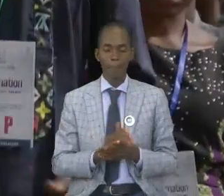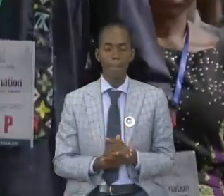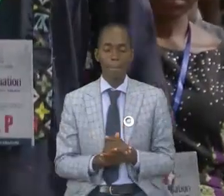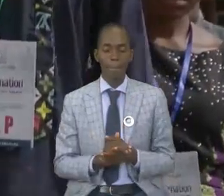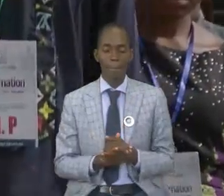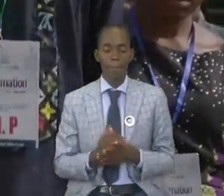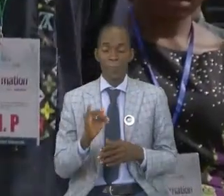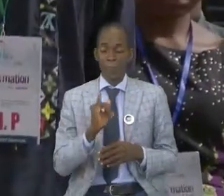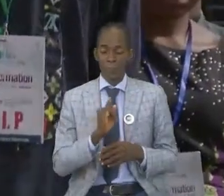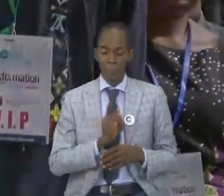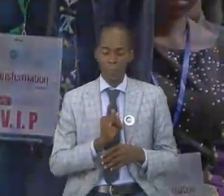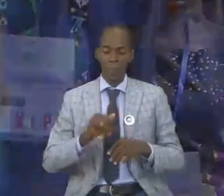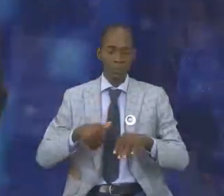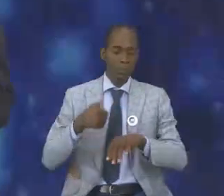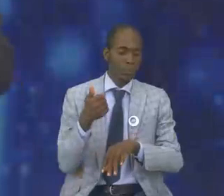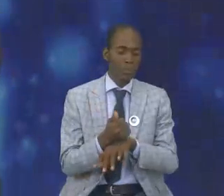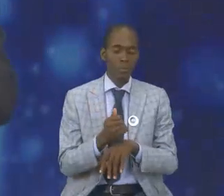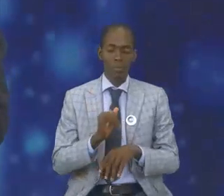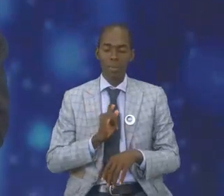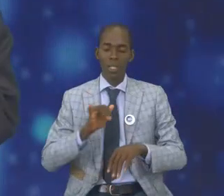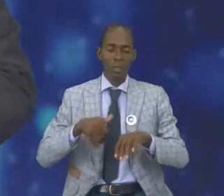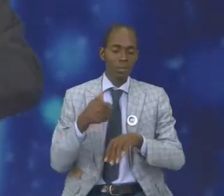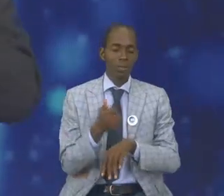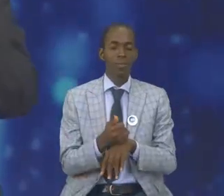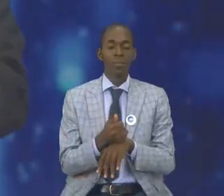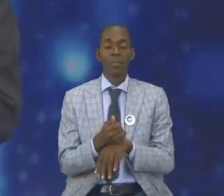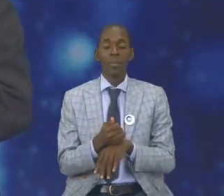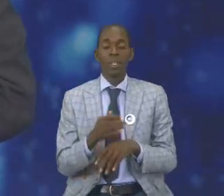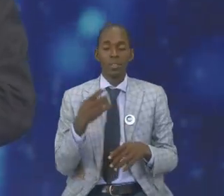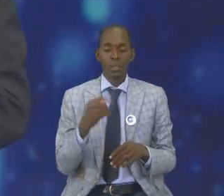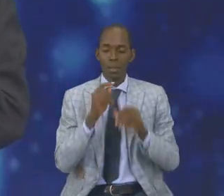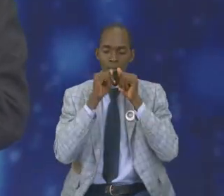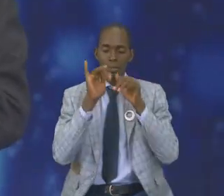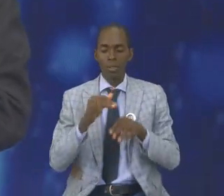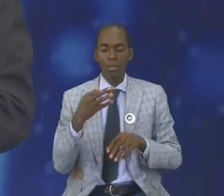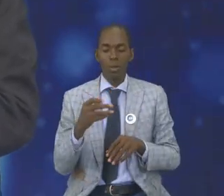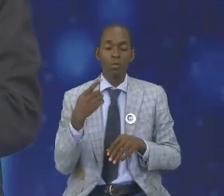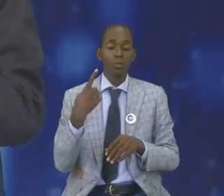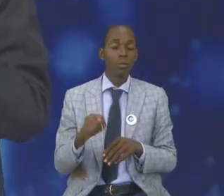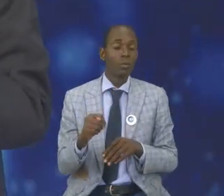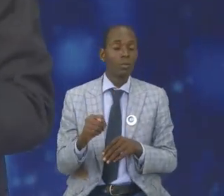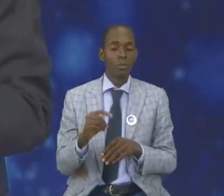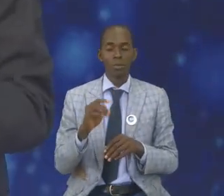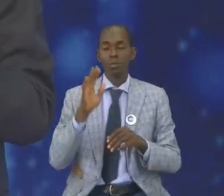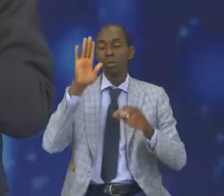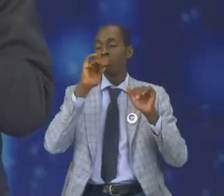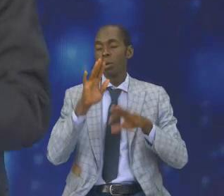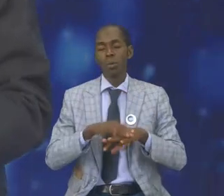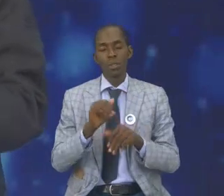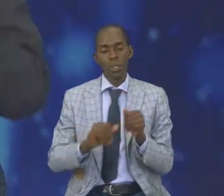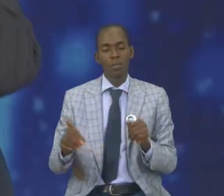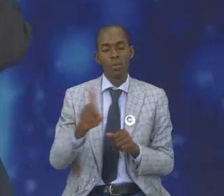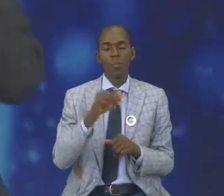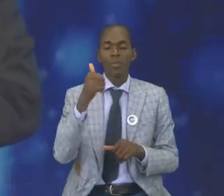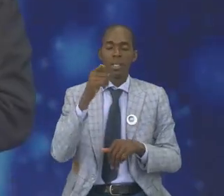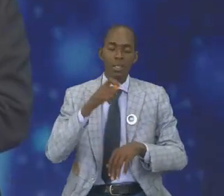I confirm, I confer, I convey the blessing of the Lord upon everyone. 10